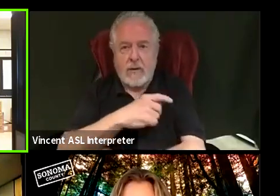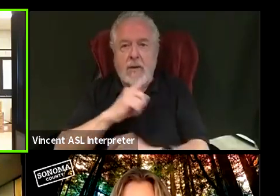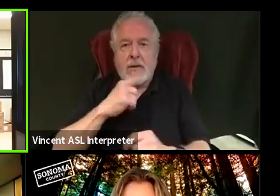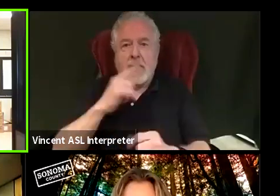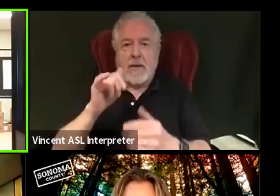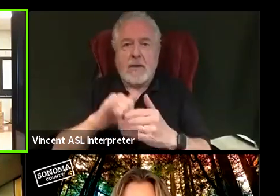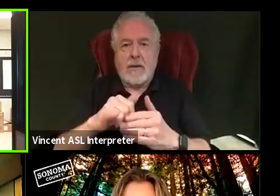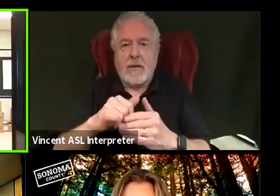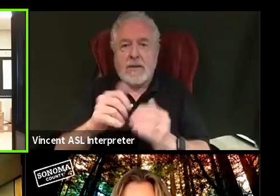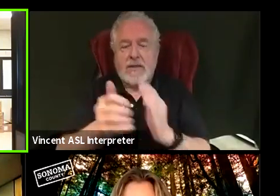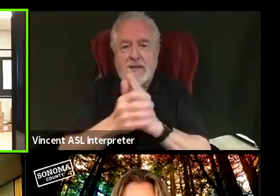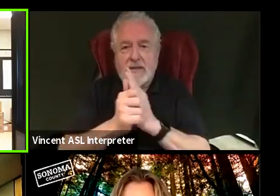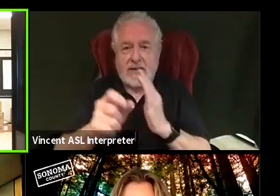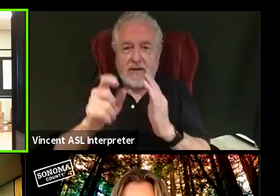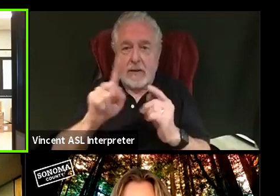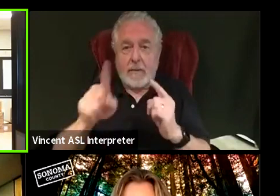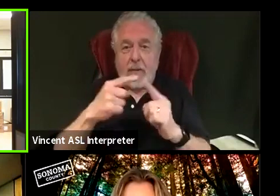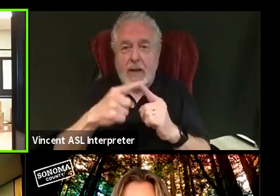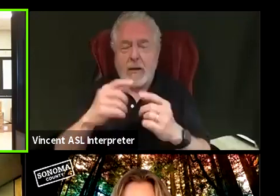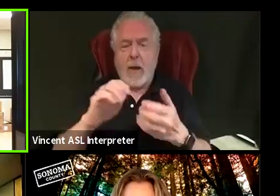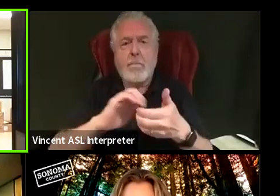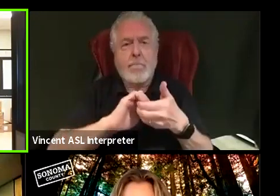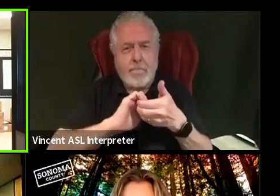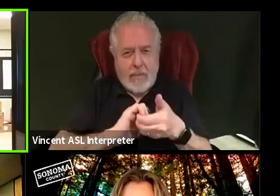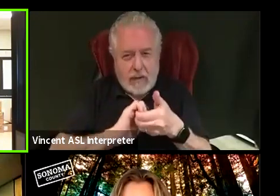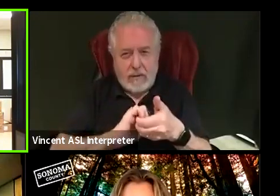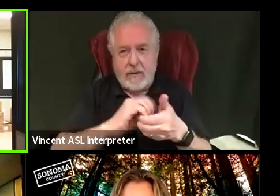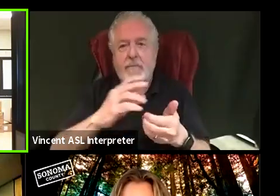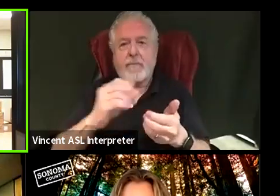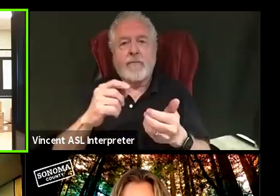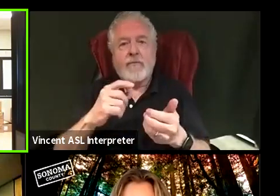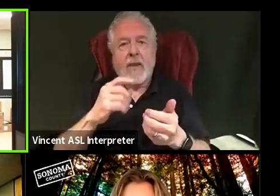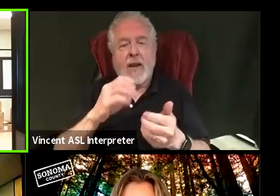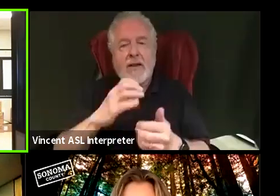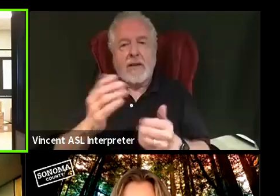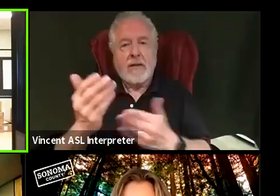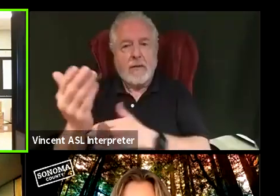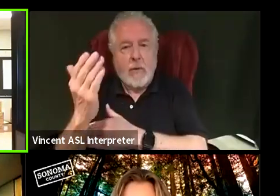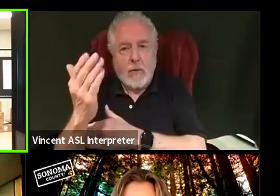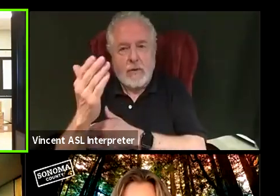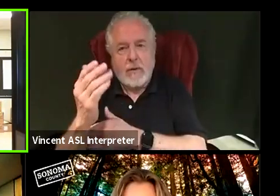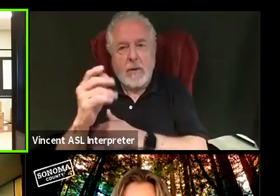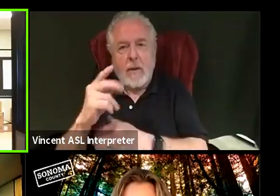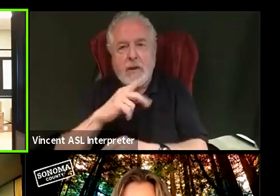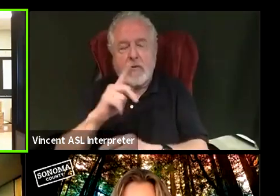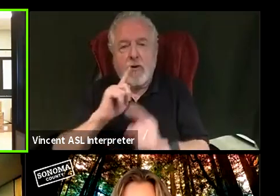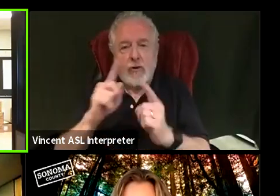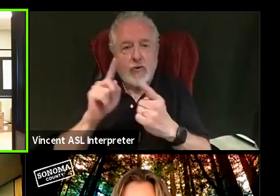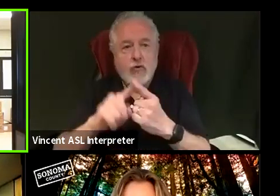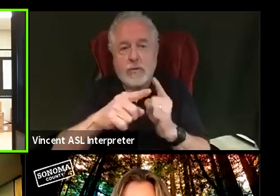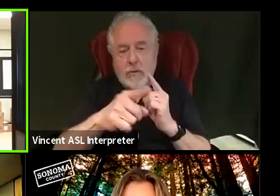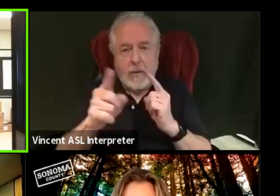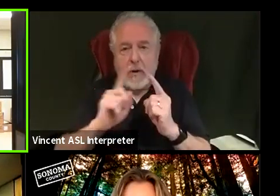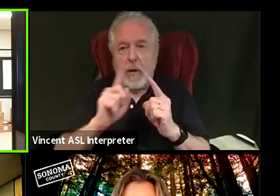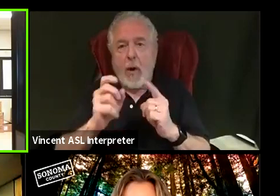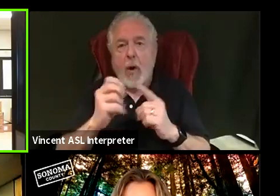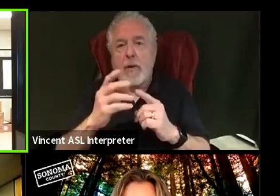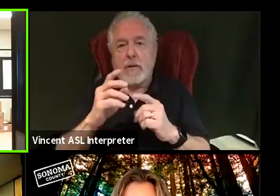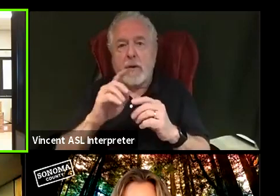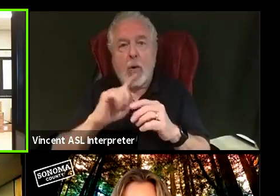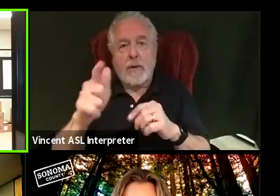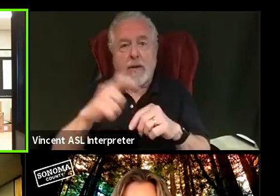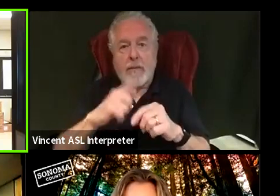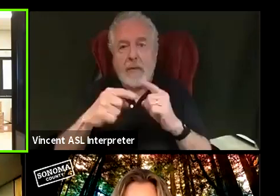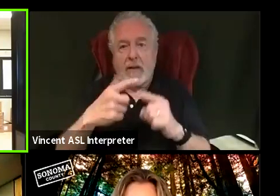also say that the skill set is really about partnering. And, you know, I had clinic this morning for the patients I talked to. We talked almost the entire